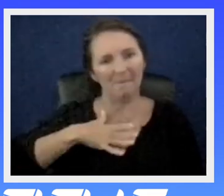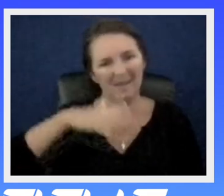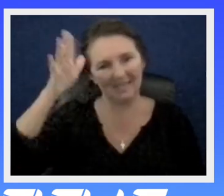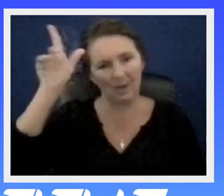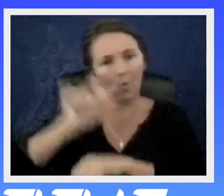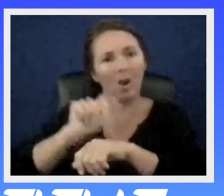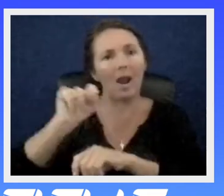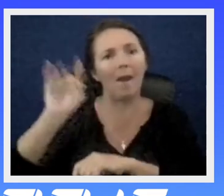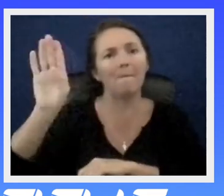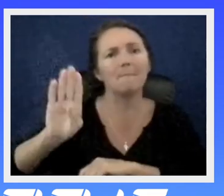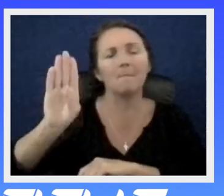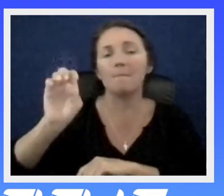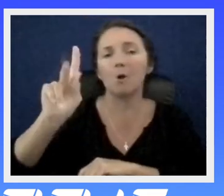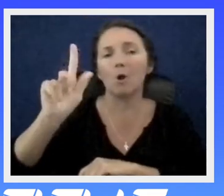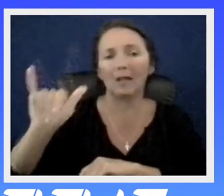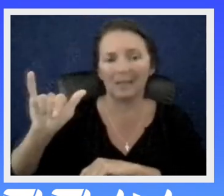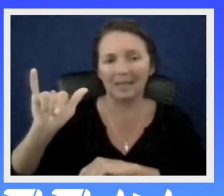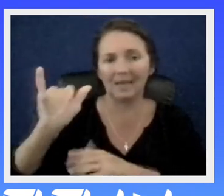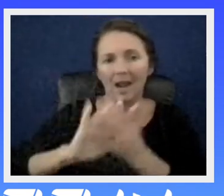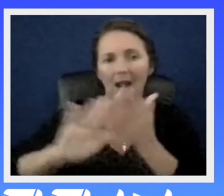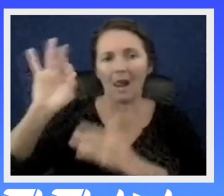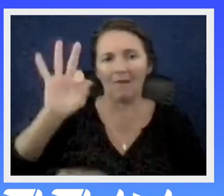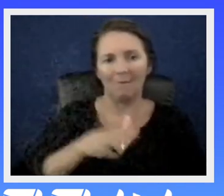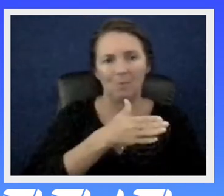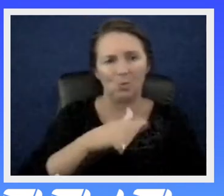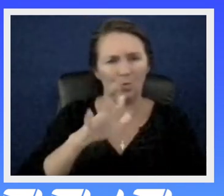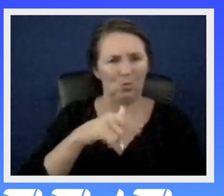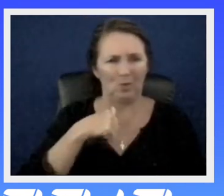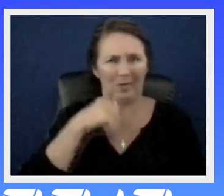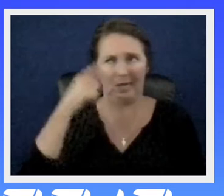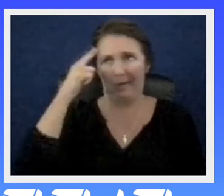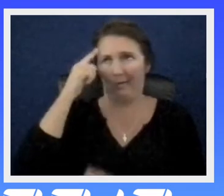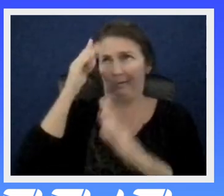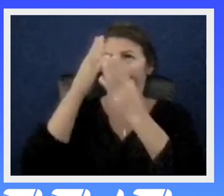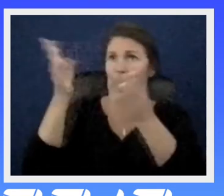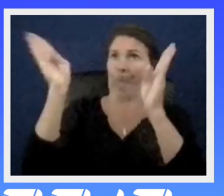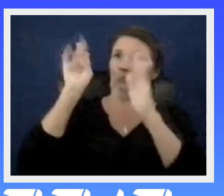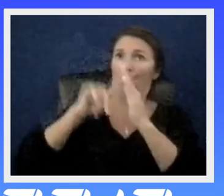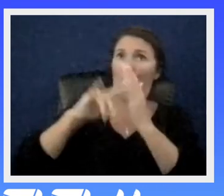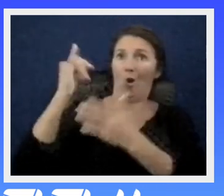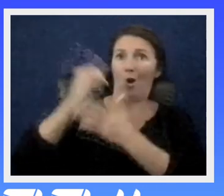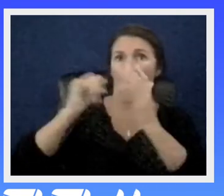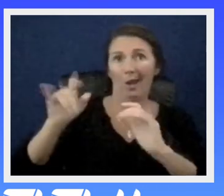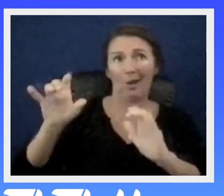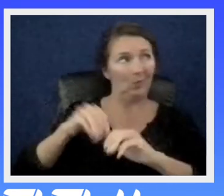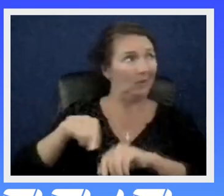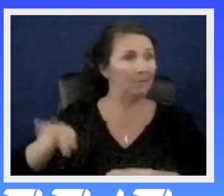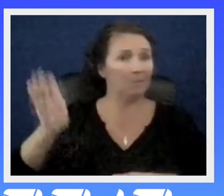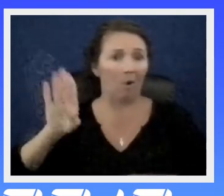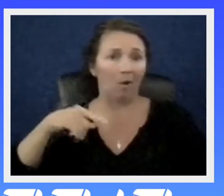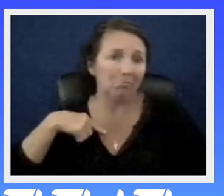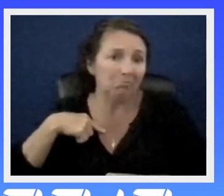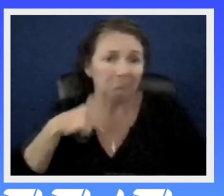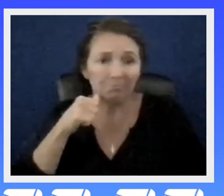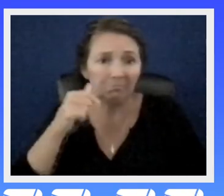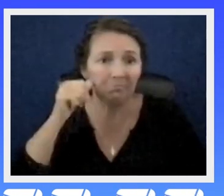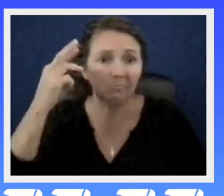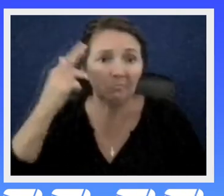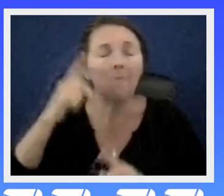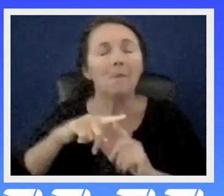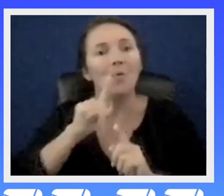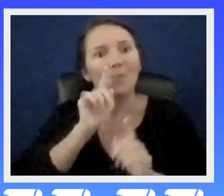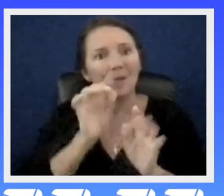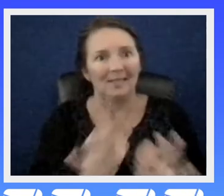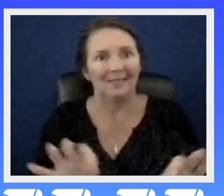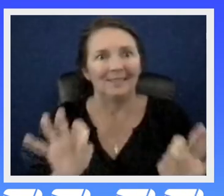Music. And I didn't really understand the magnitude and scope of what the arts community could do in the city of Boston. It really is essential that every